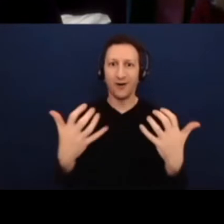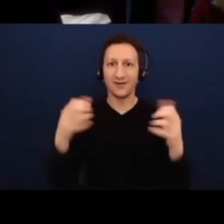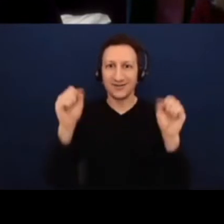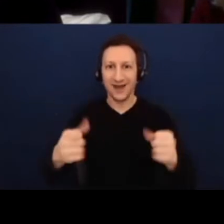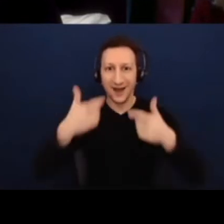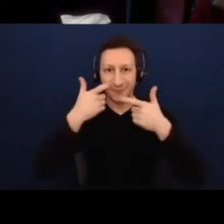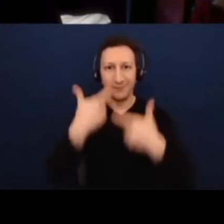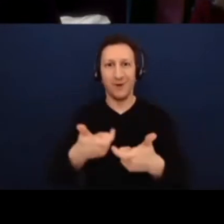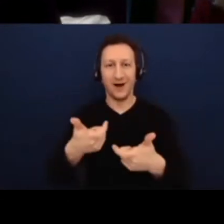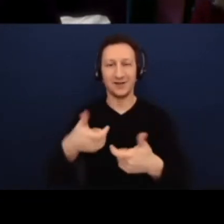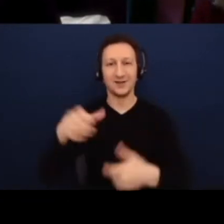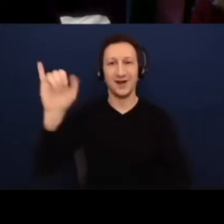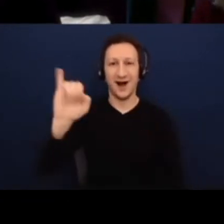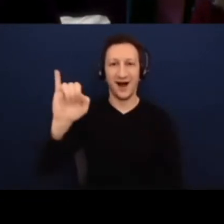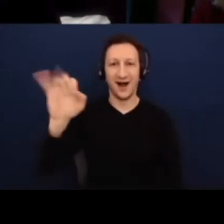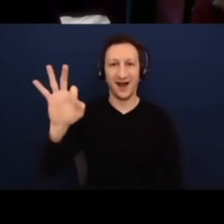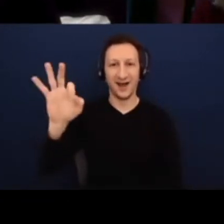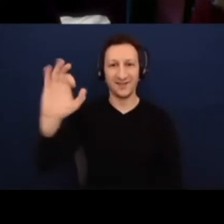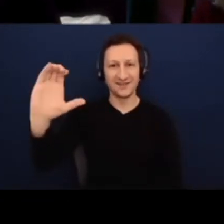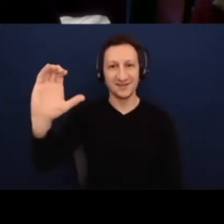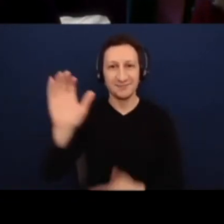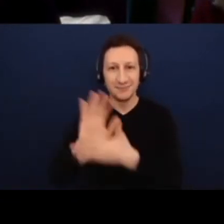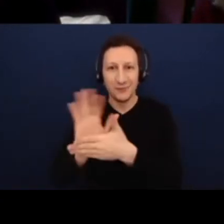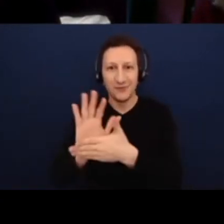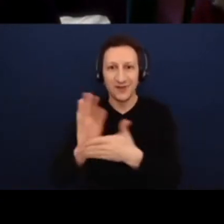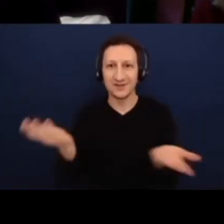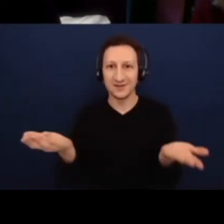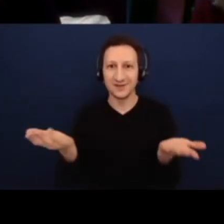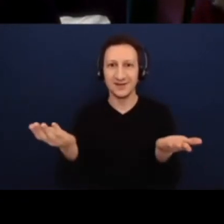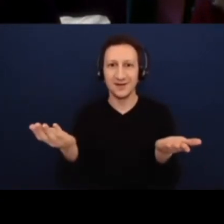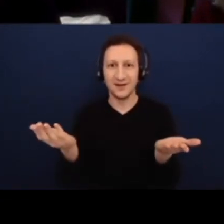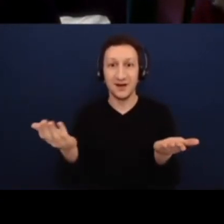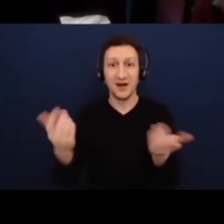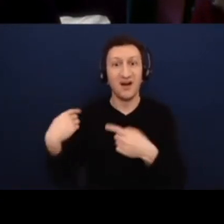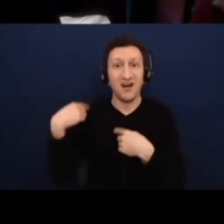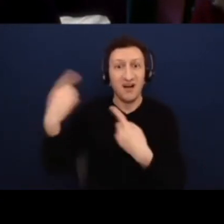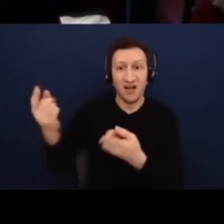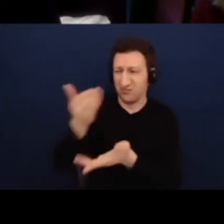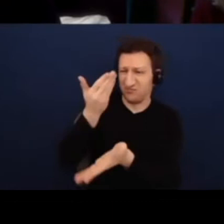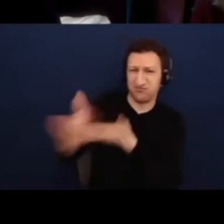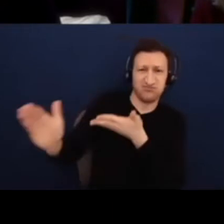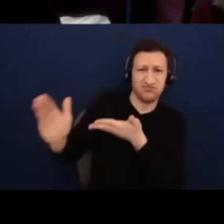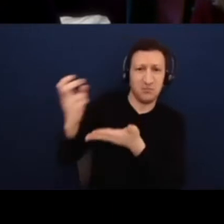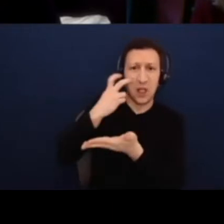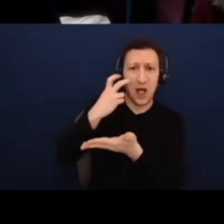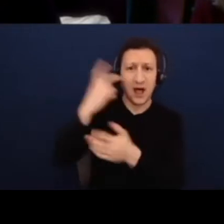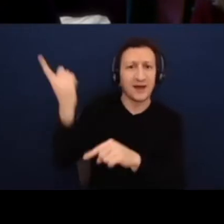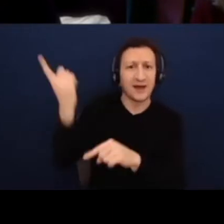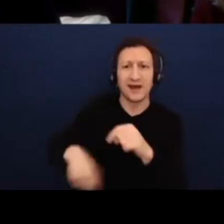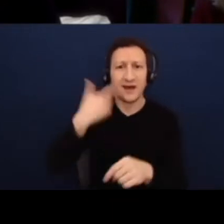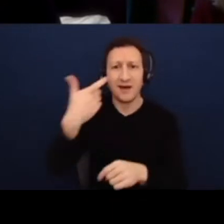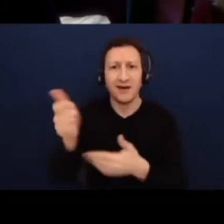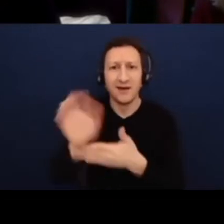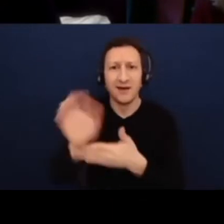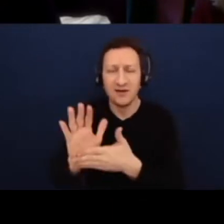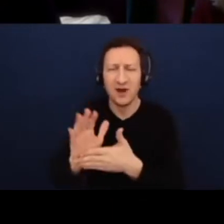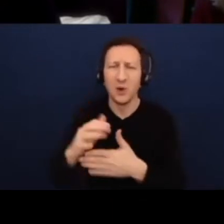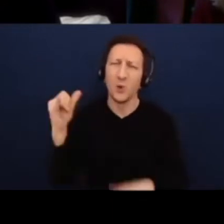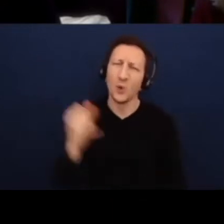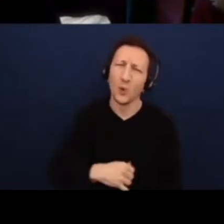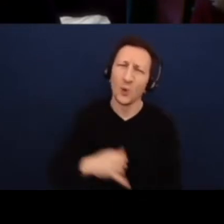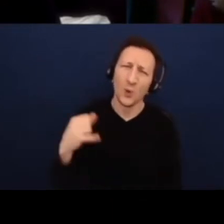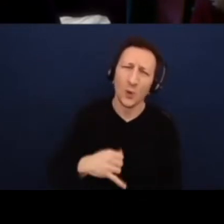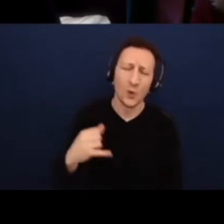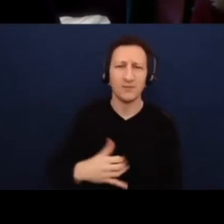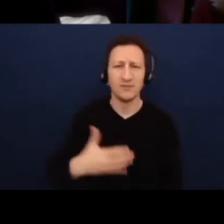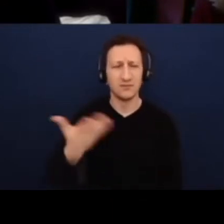Michelle mentioned, this is a group of consumers that have for far too long been underrepresented. There's been no